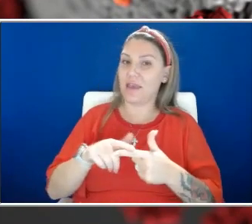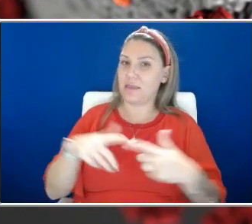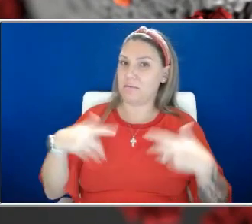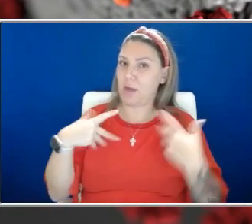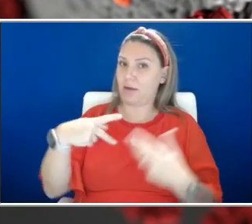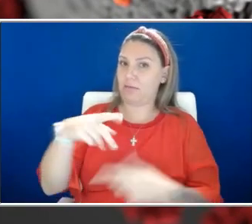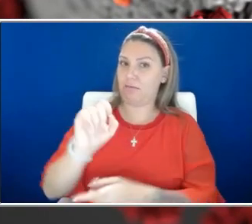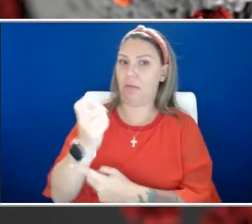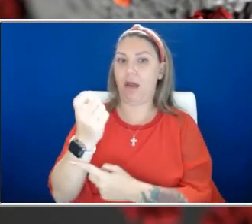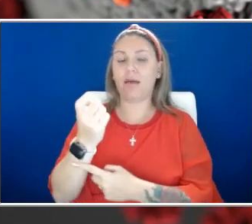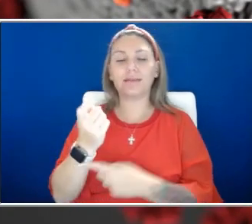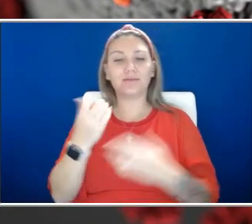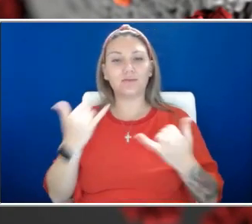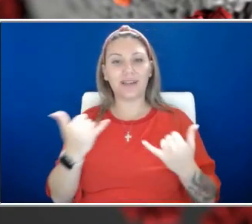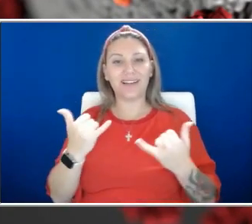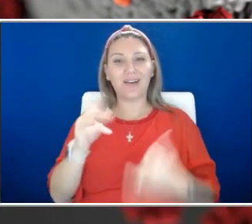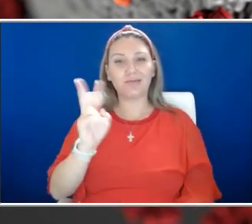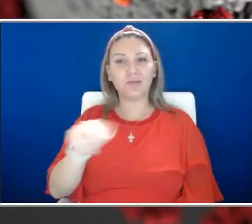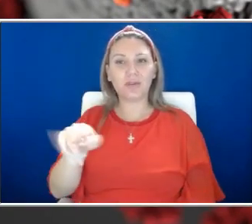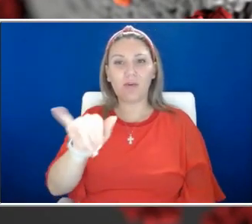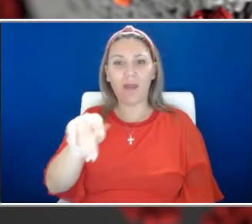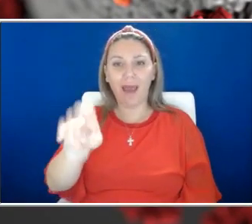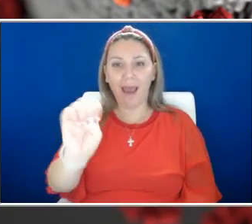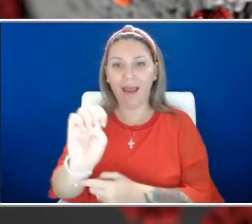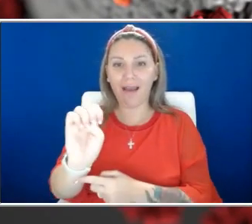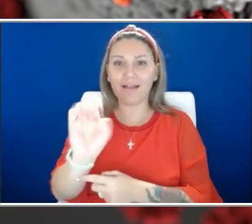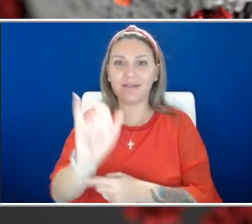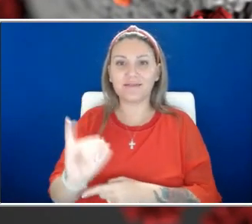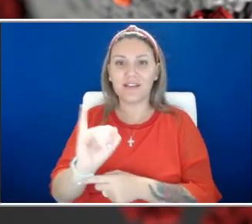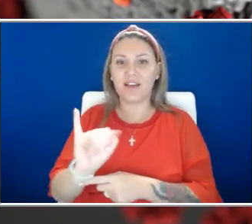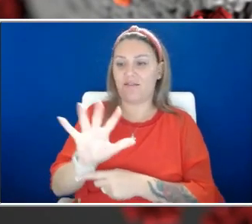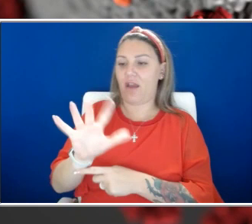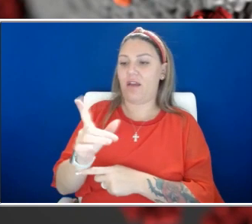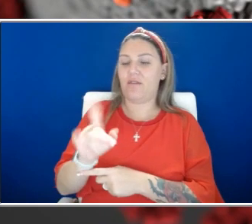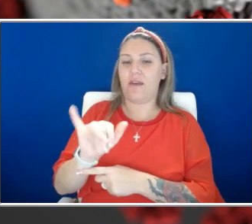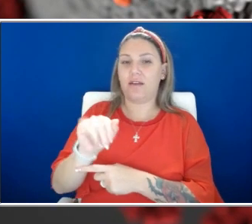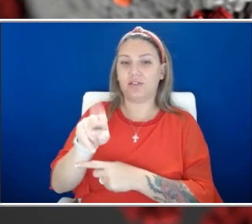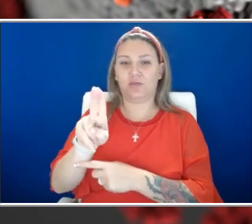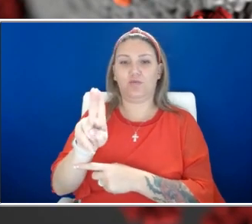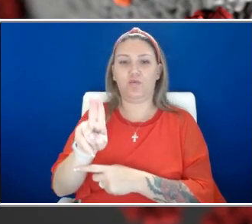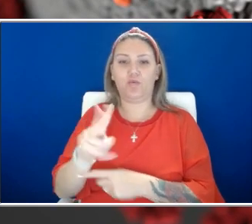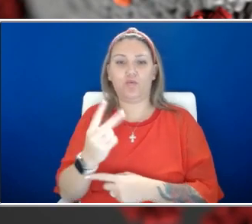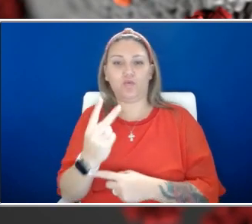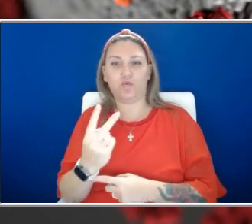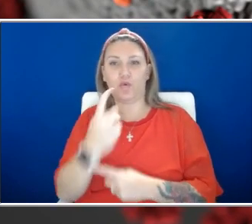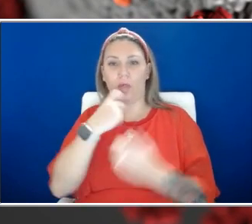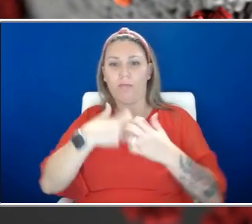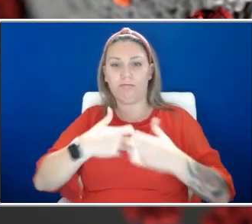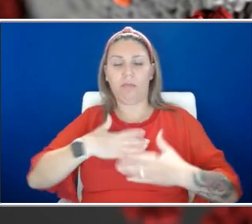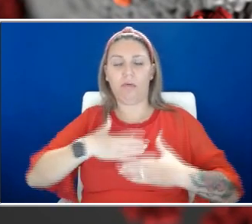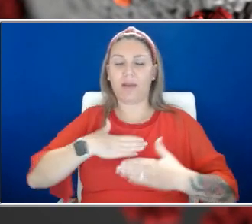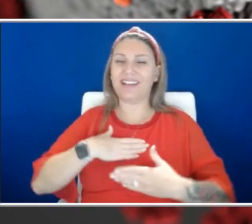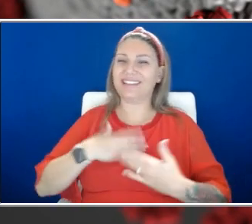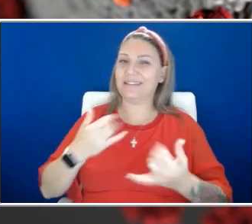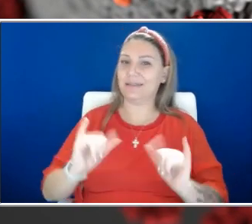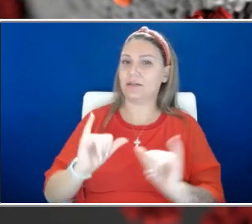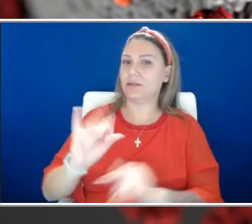now in the hospital, 22 active infections with 5 in the ICU, 2 on the ventilator, still 16 in that recovery period.